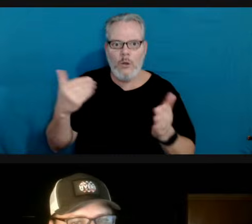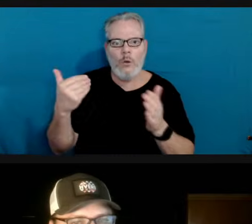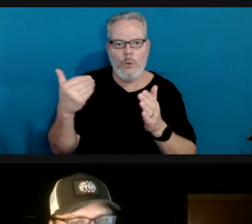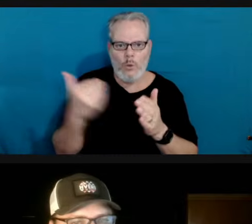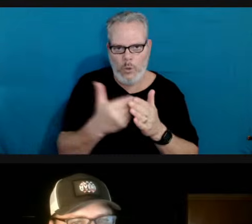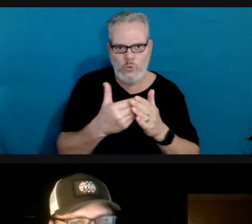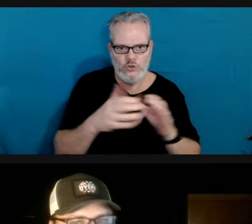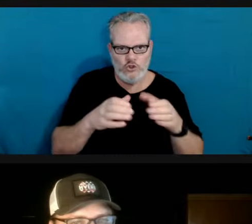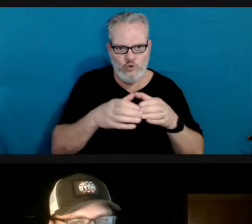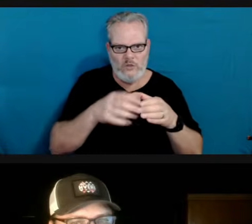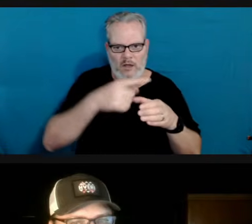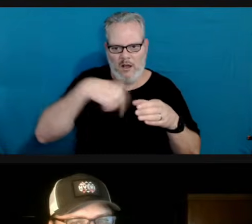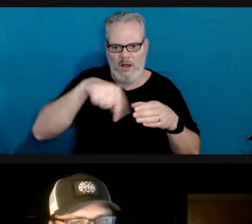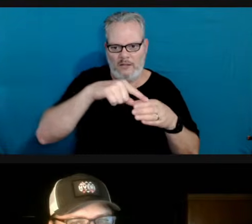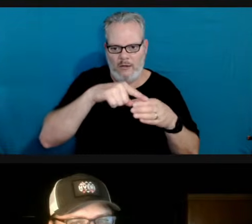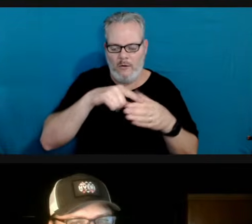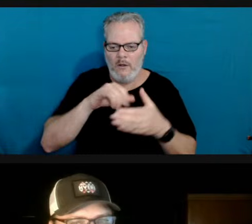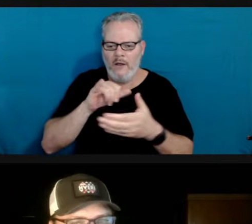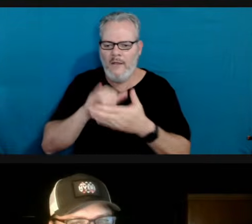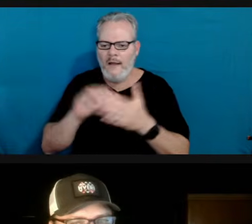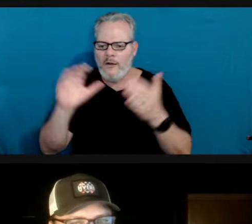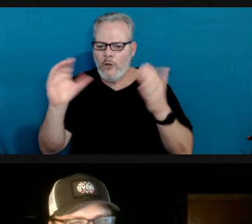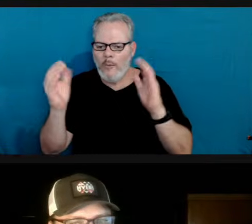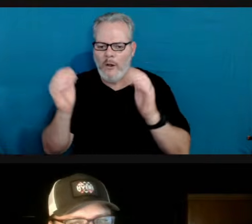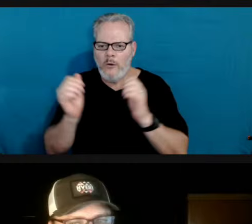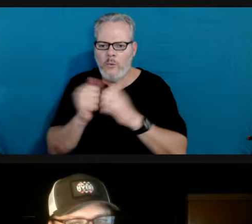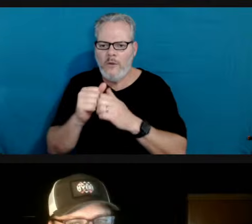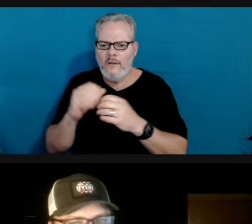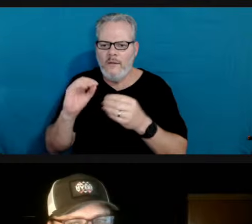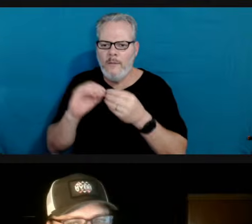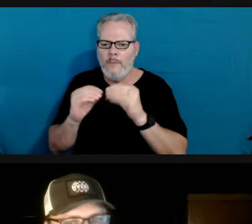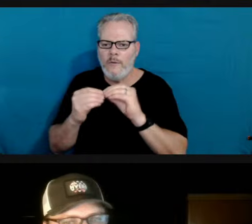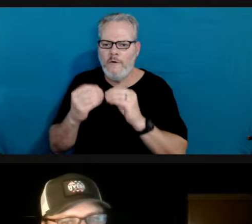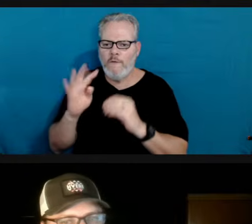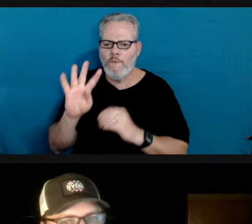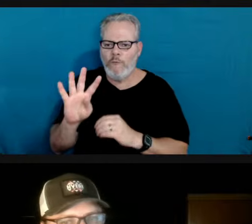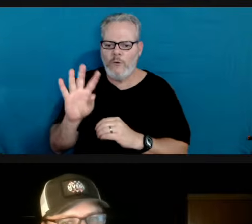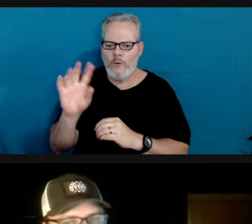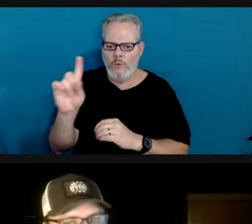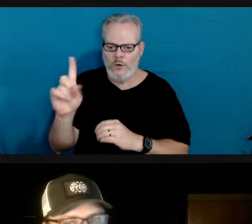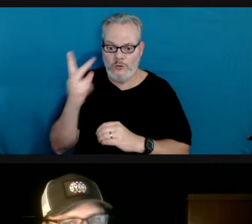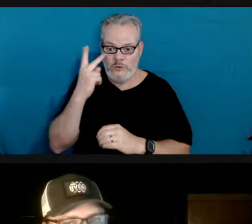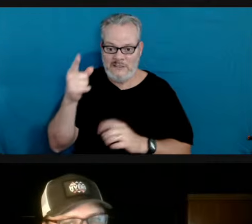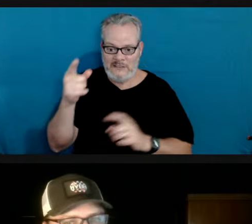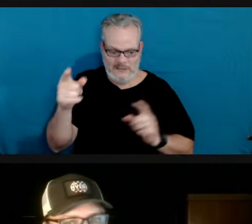we had for episode 41, which you can see had a much broader distribution to the east.